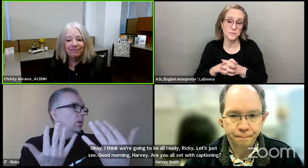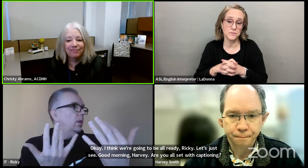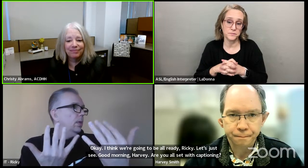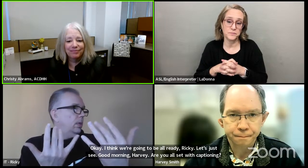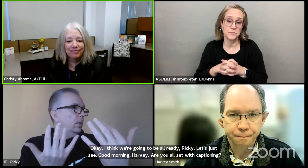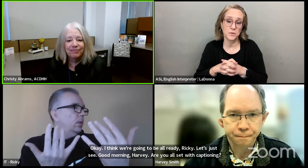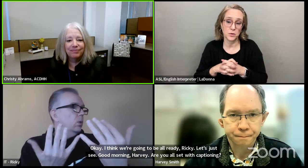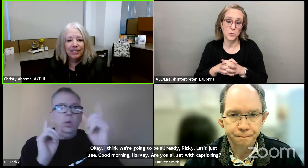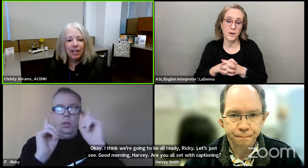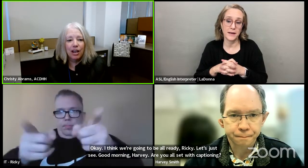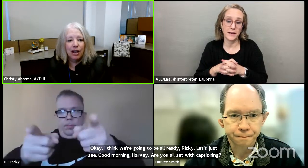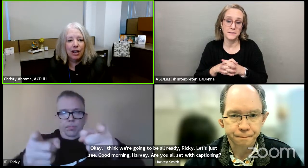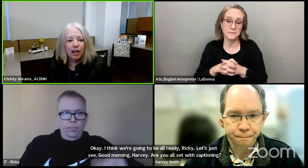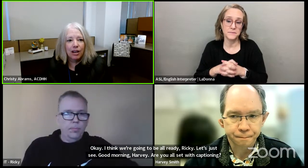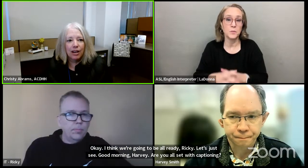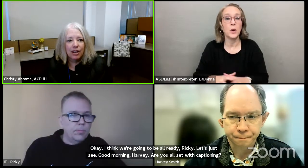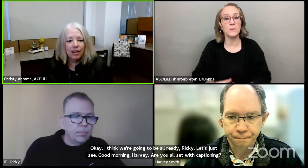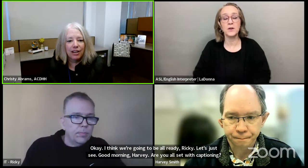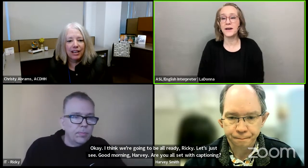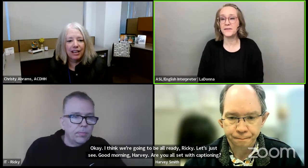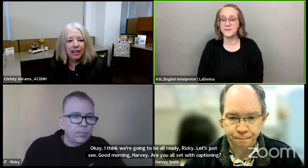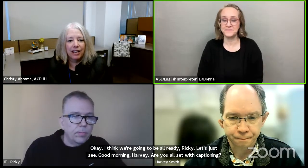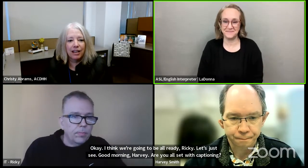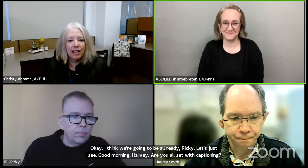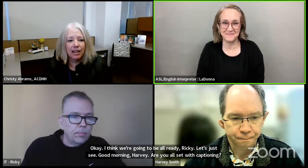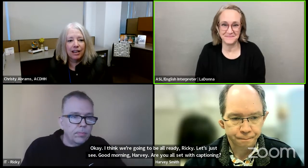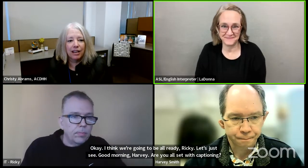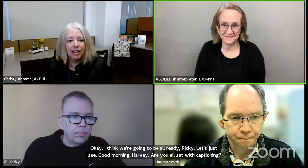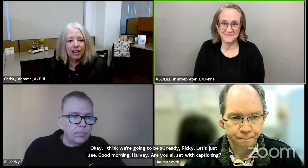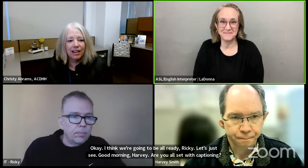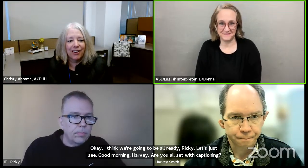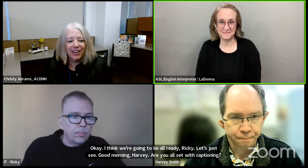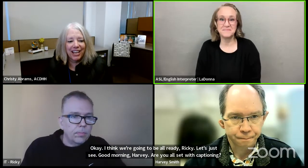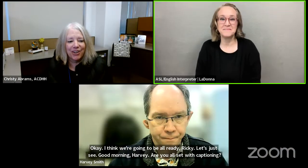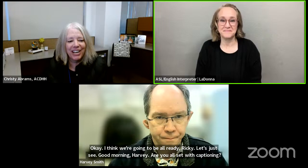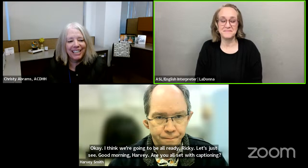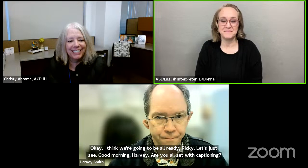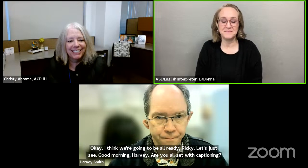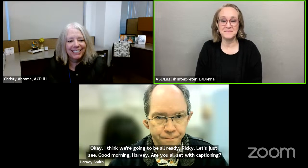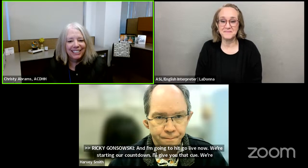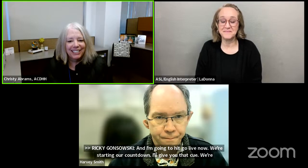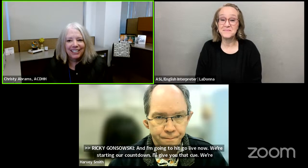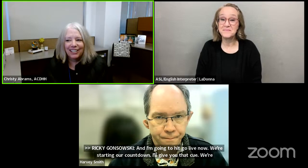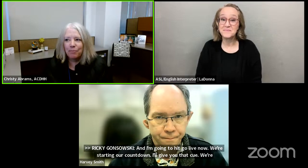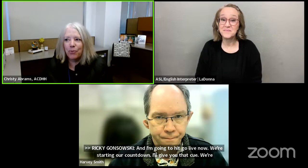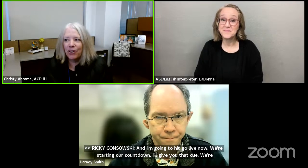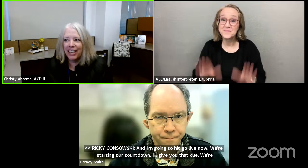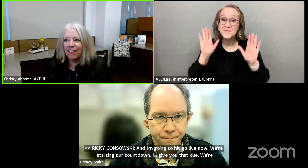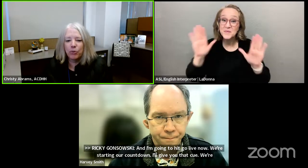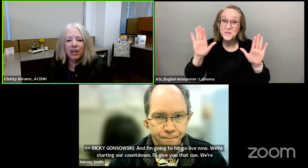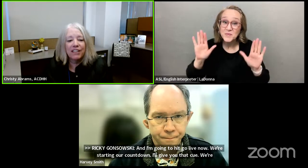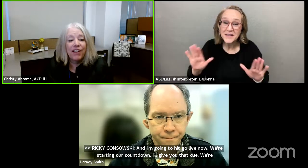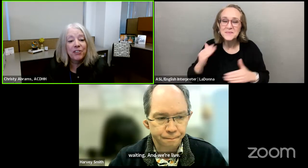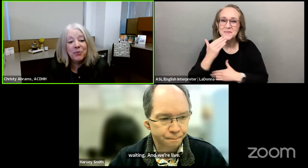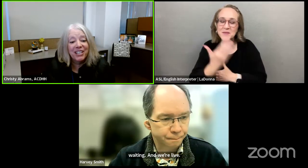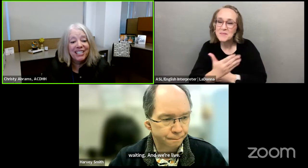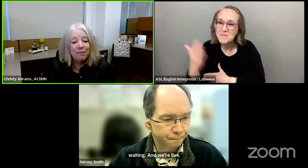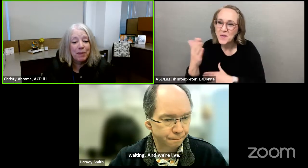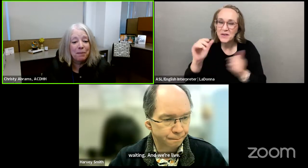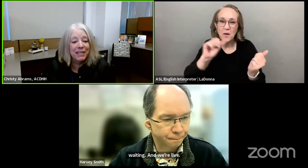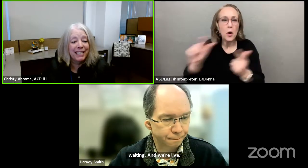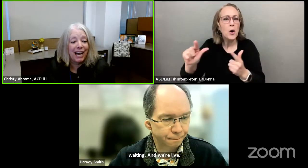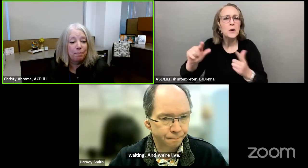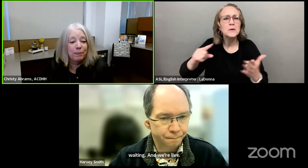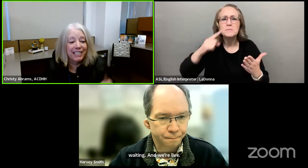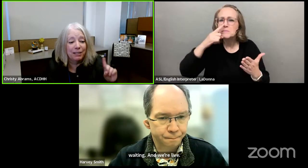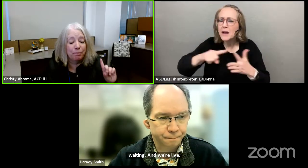Thank Okay. you. We're waiting and we're live. Okay, great. Good morning, everyone. If everyone